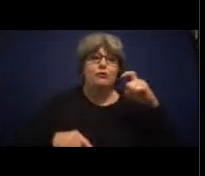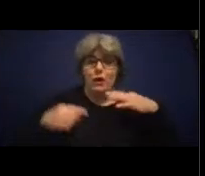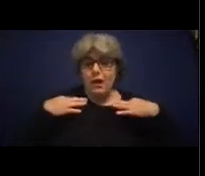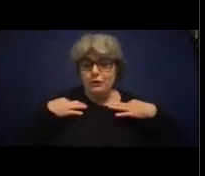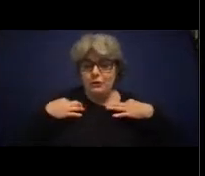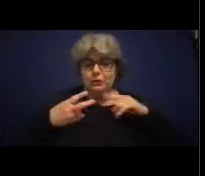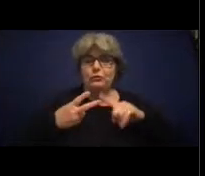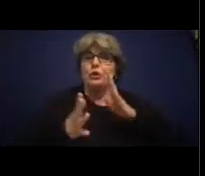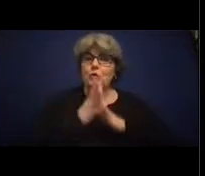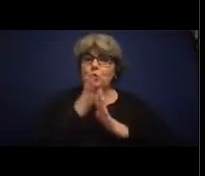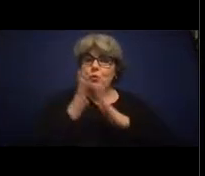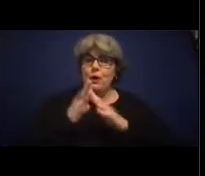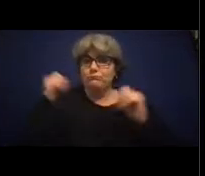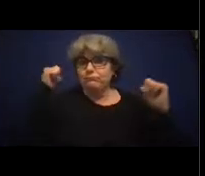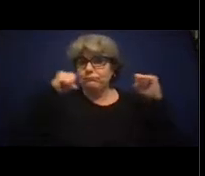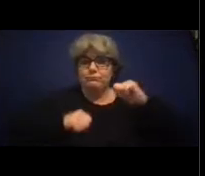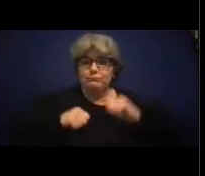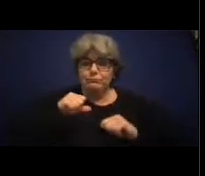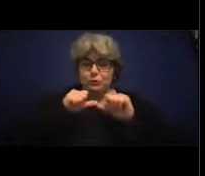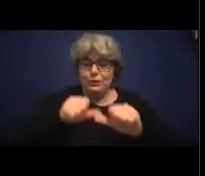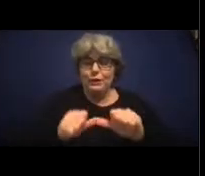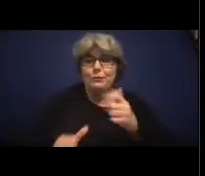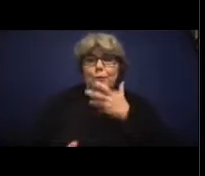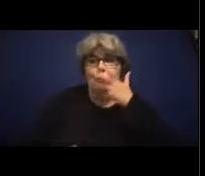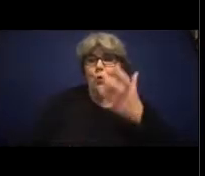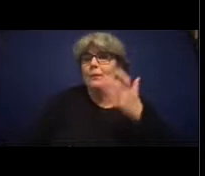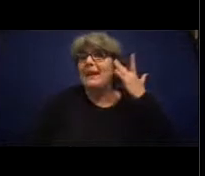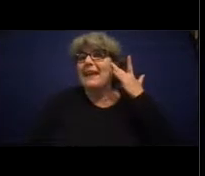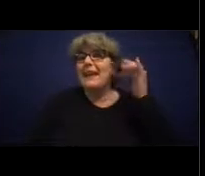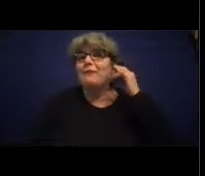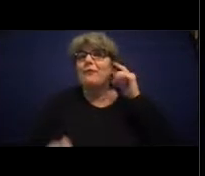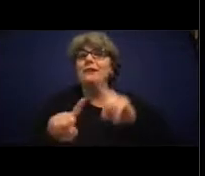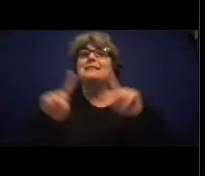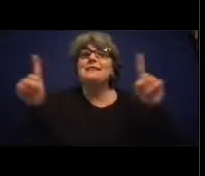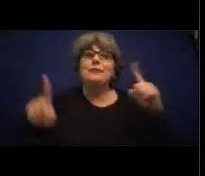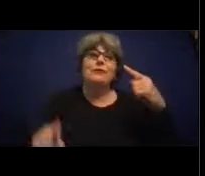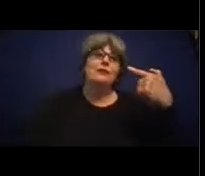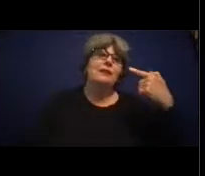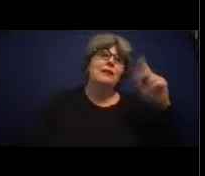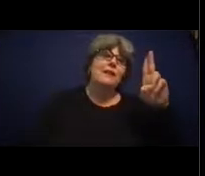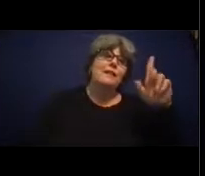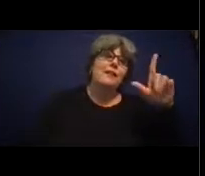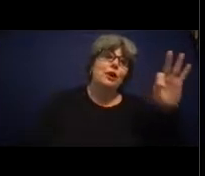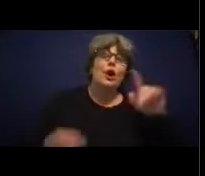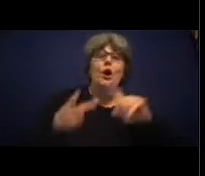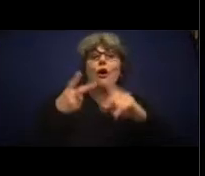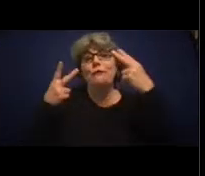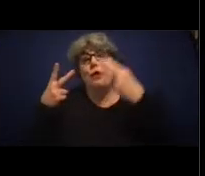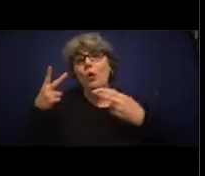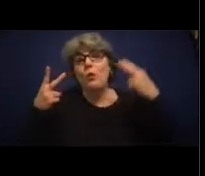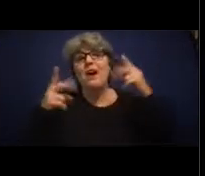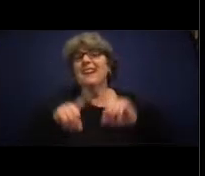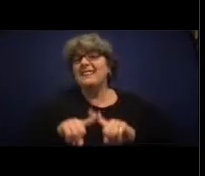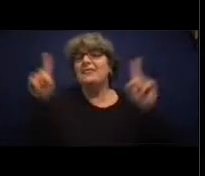wear a lot of stuff to keep you warm when you dive in California. It's definitely different than the Gulf or Hawaii or any tropical place.